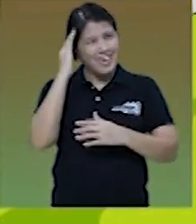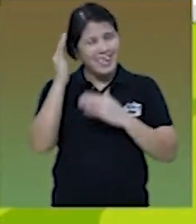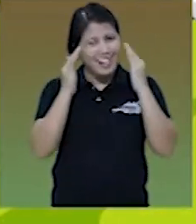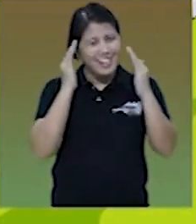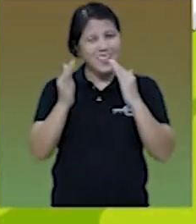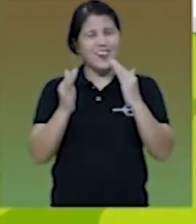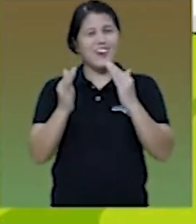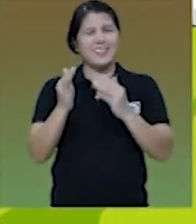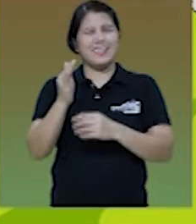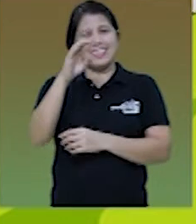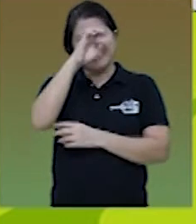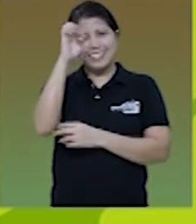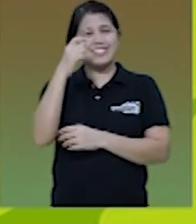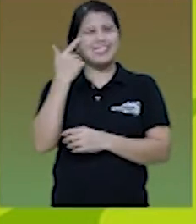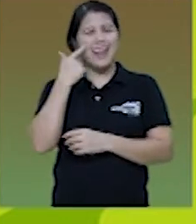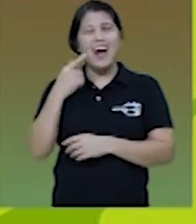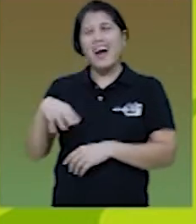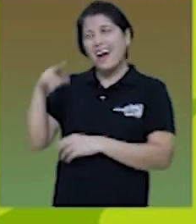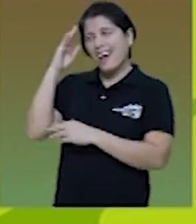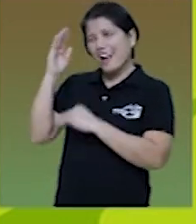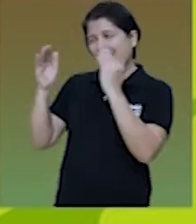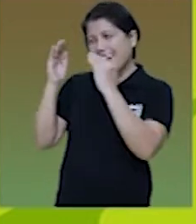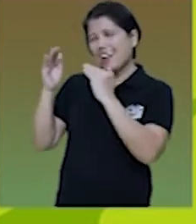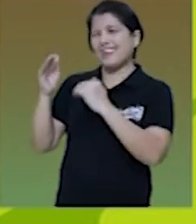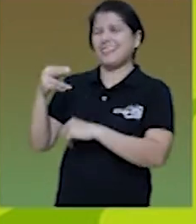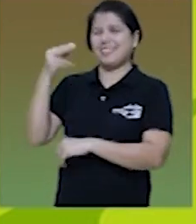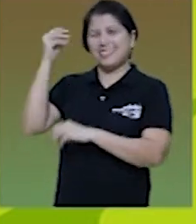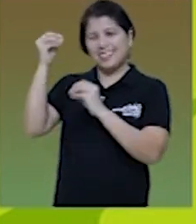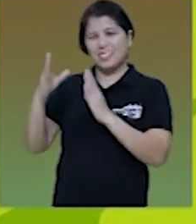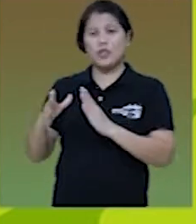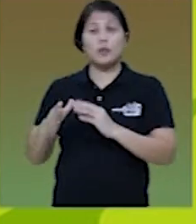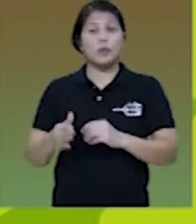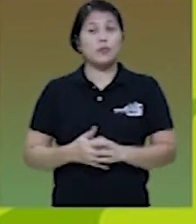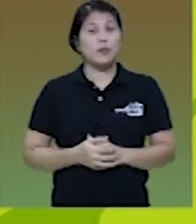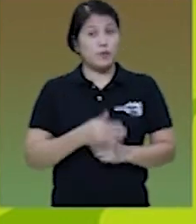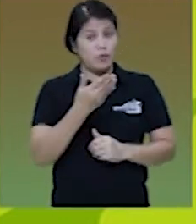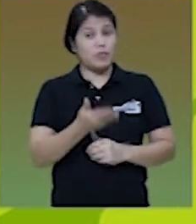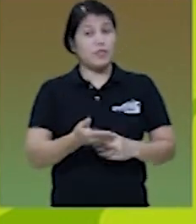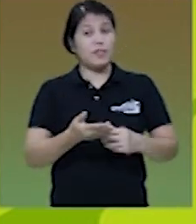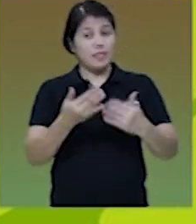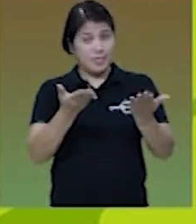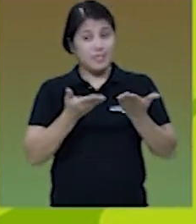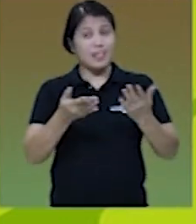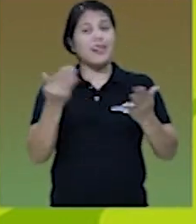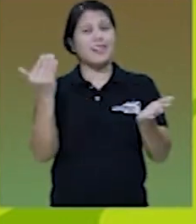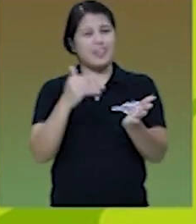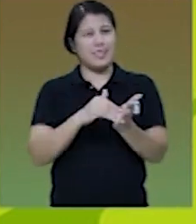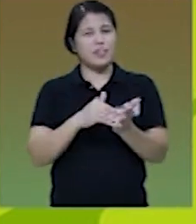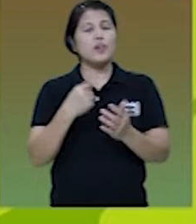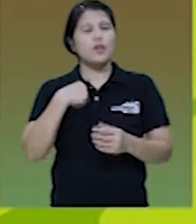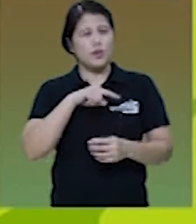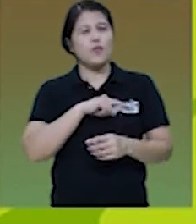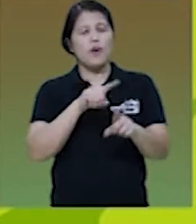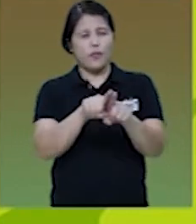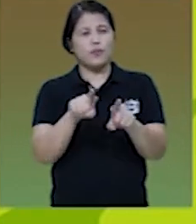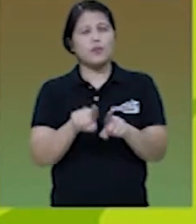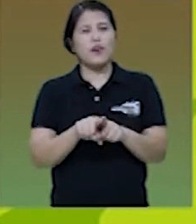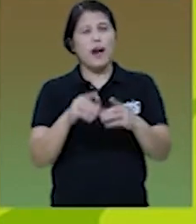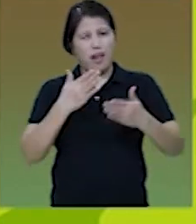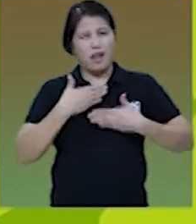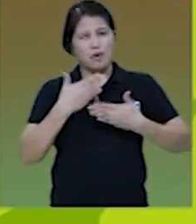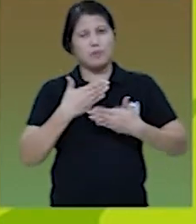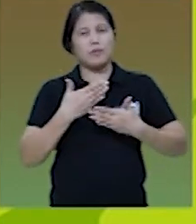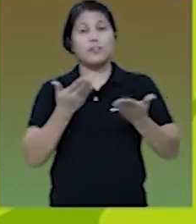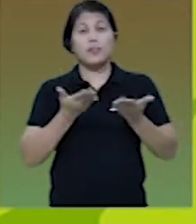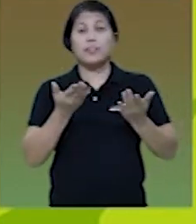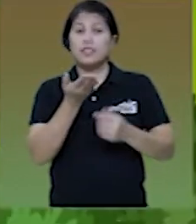Hello, Eliz and Gina. Hi, teacher! I'm glad you're here again. We are also happy that you're